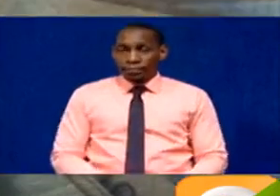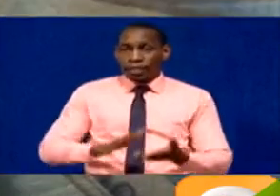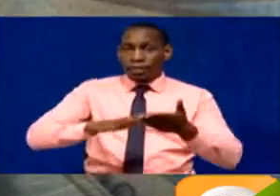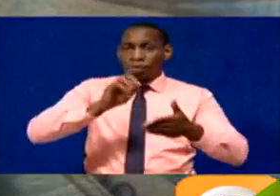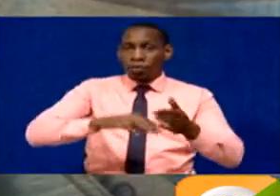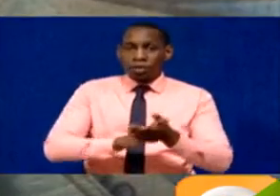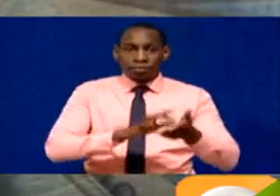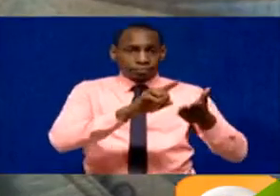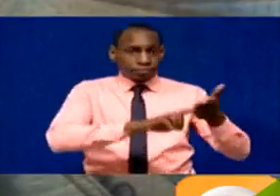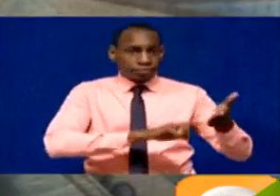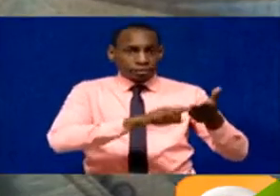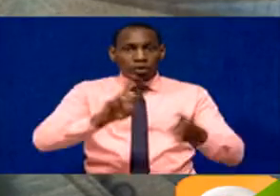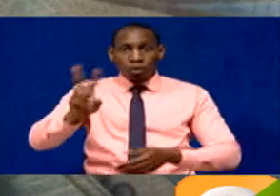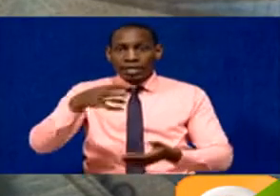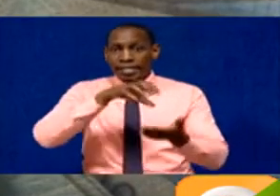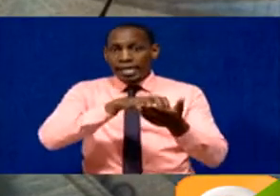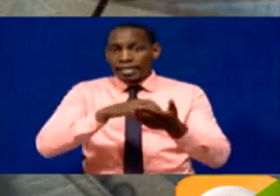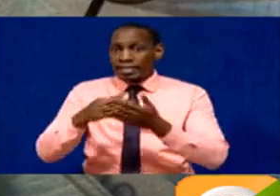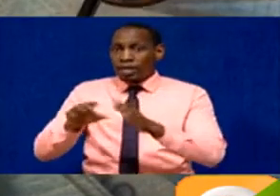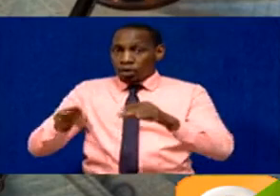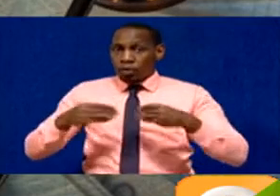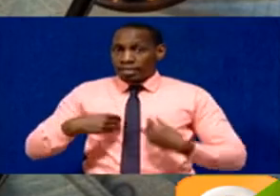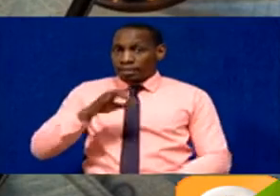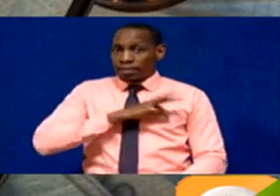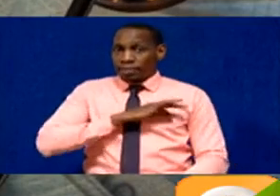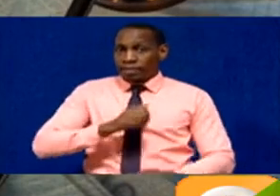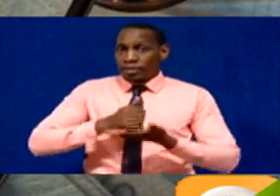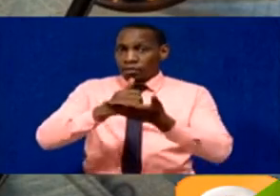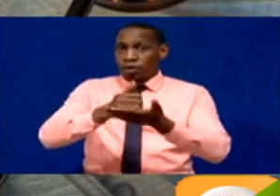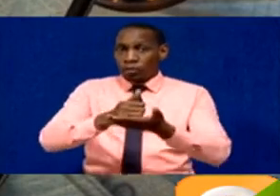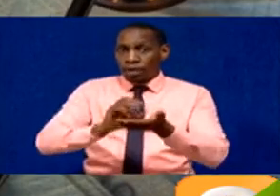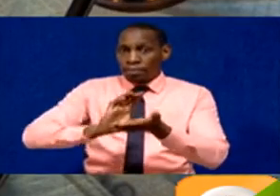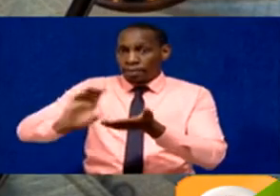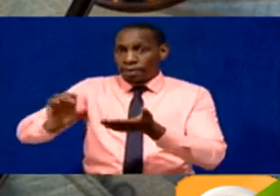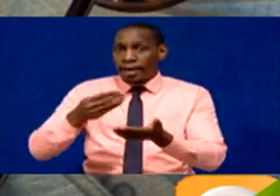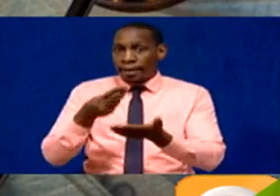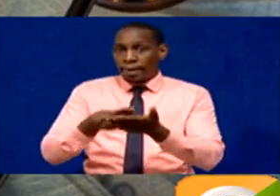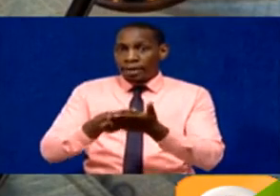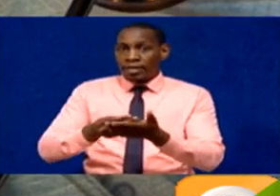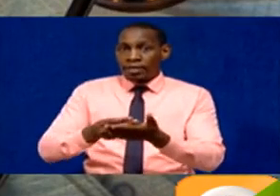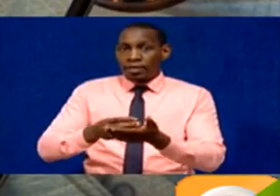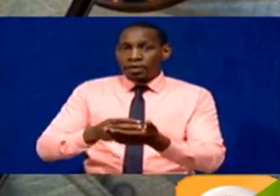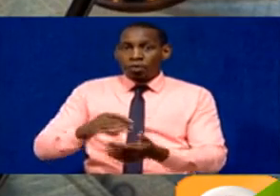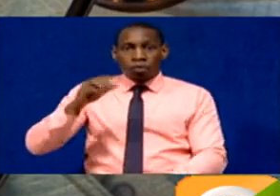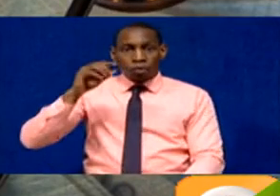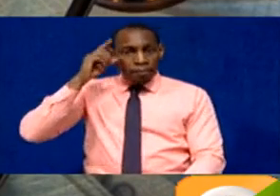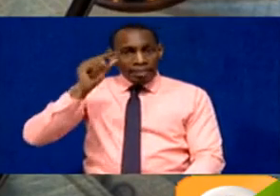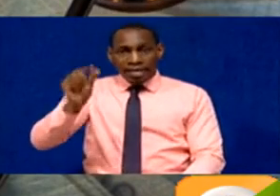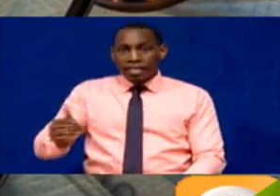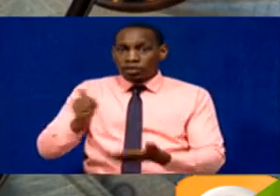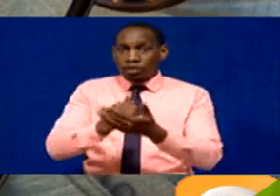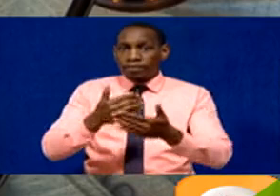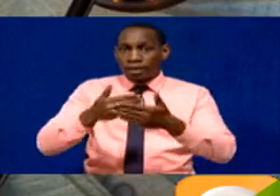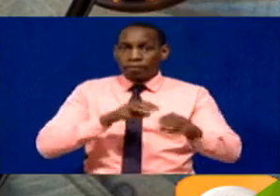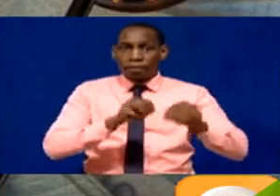Also convicted on the second count of receiving a benefit to facilitate disbursement of funds to Warma's Mombasa's regional office,